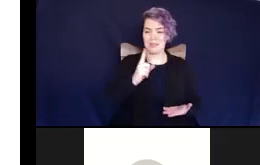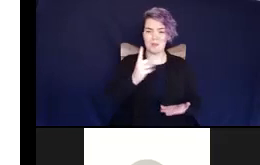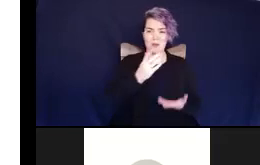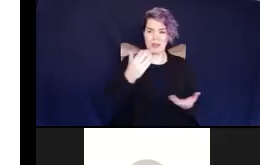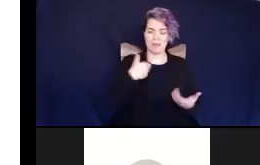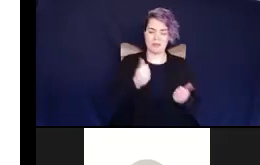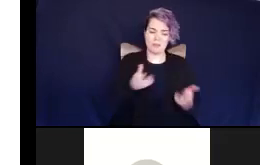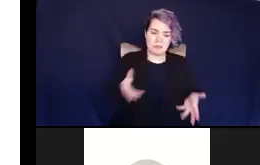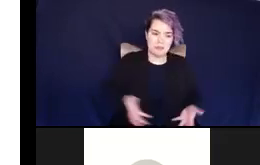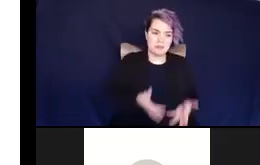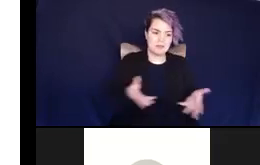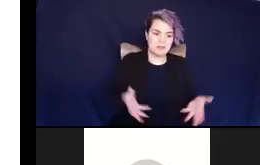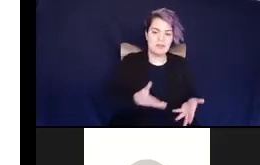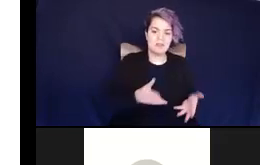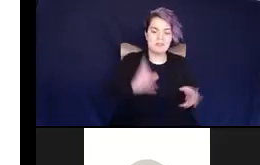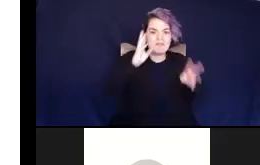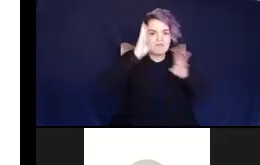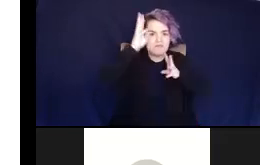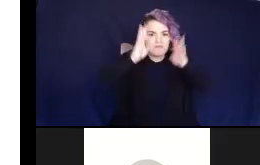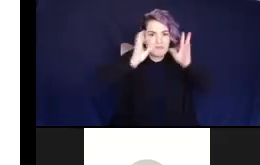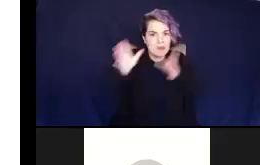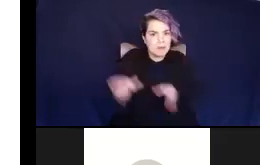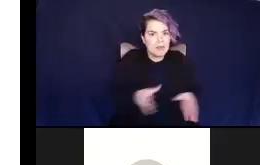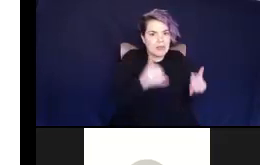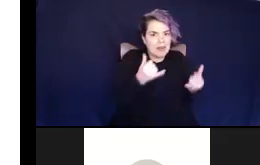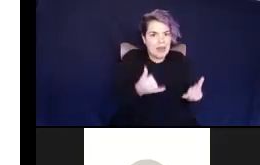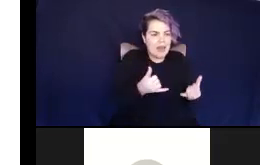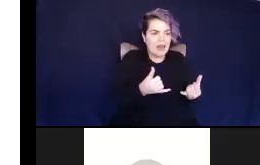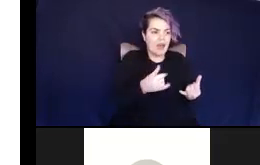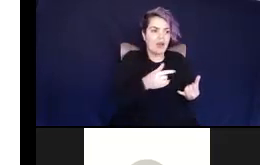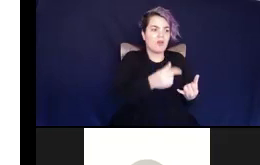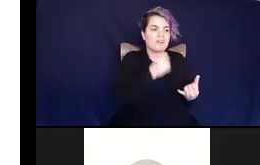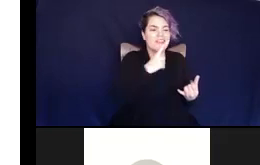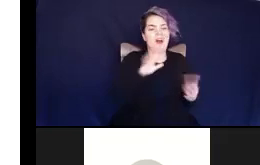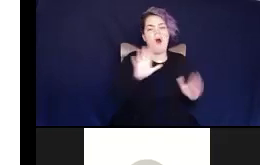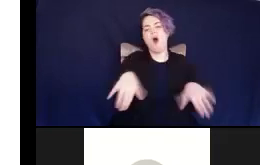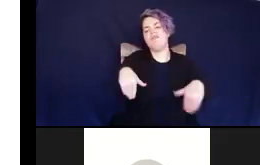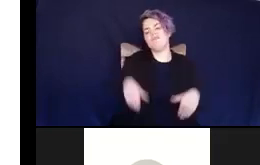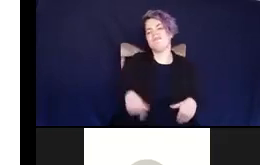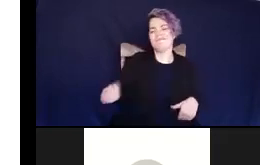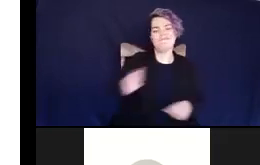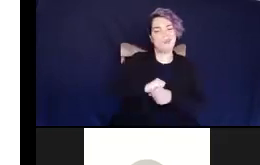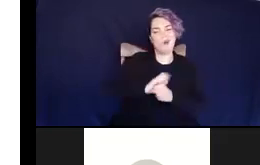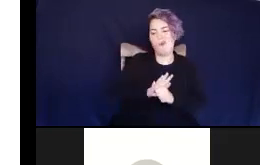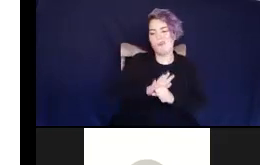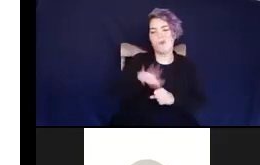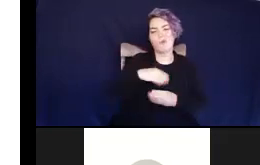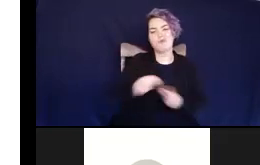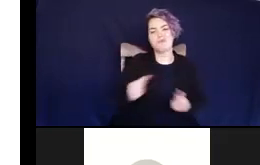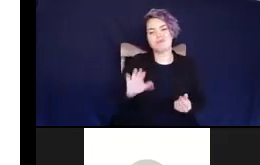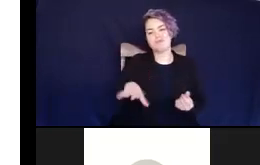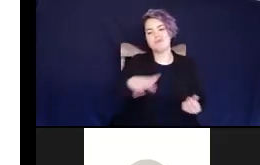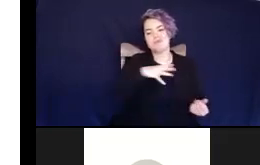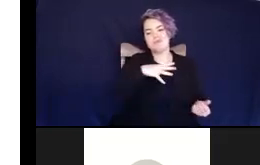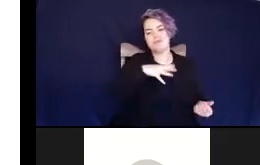place and not kind of sitting around and saying, well, it's COVID, and so we're not going to do anything, until things change, until